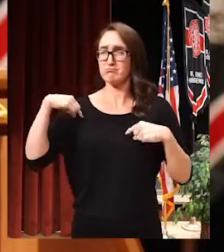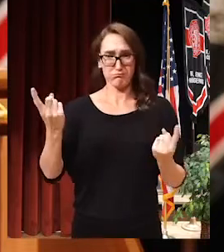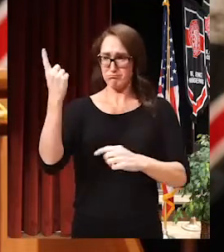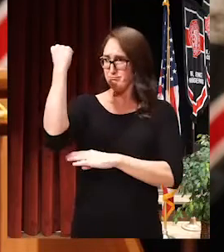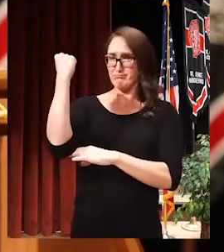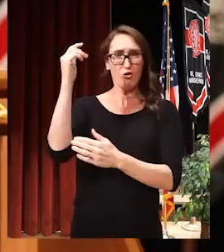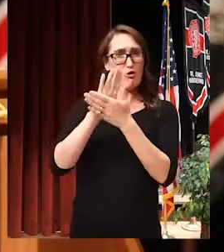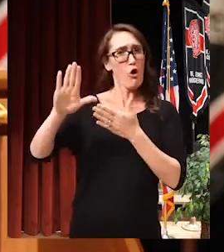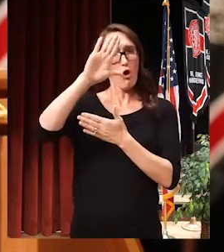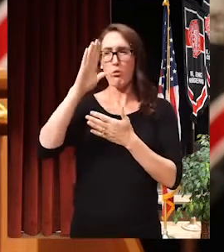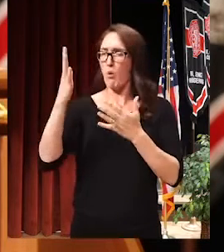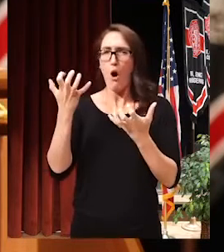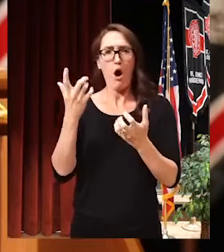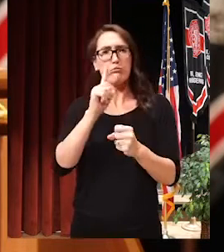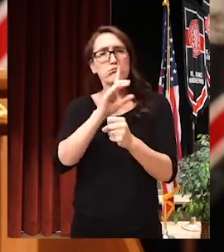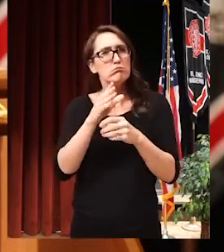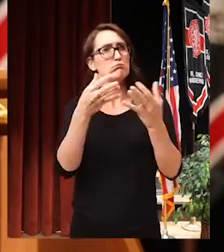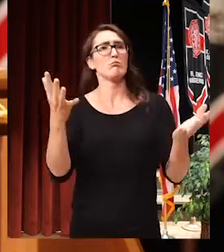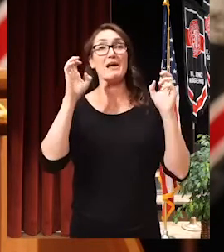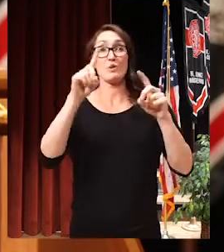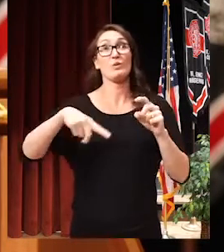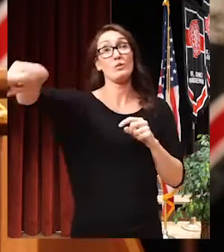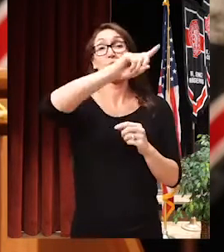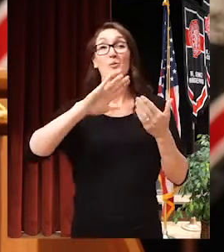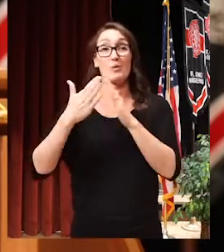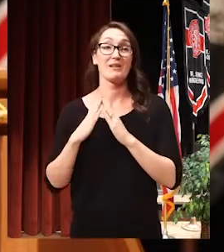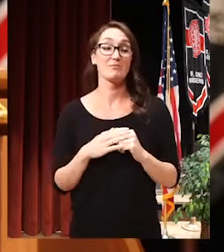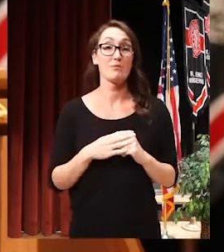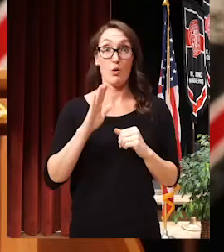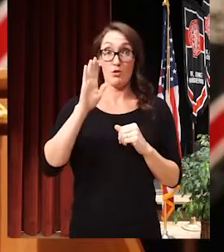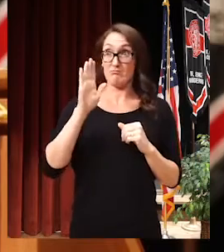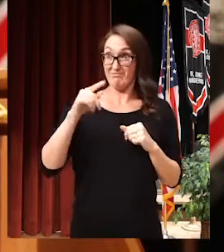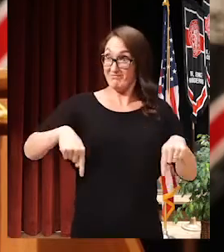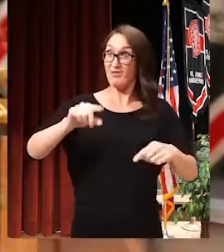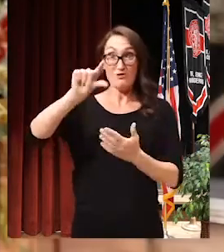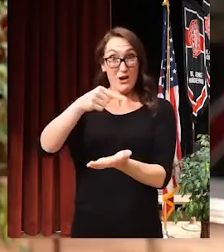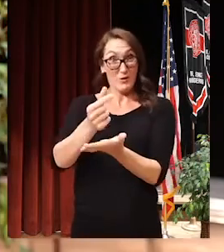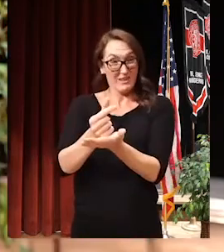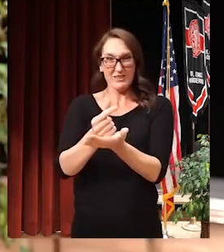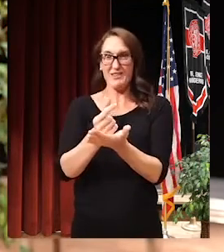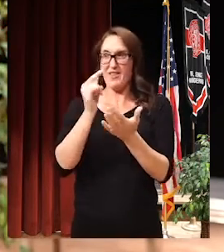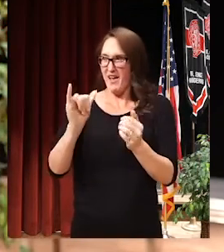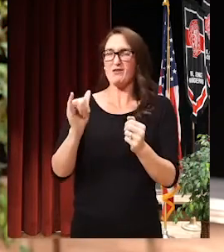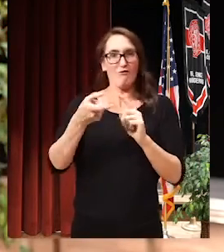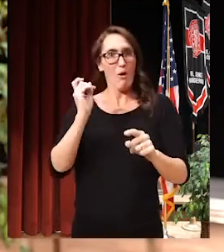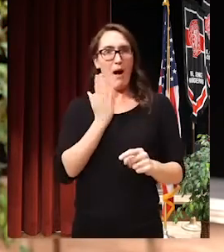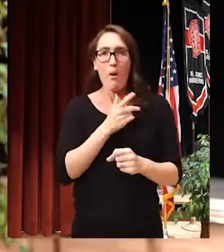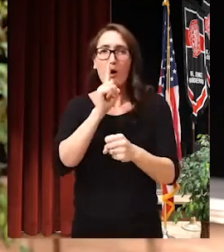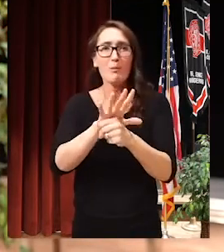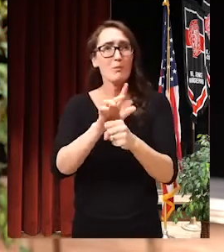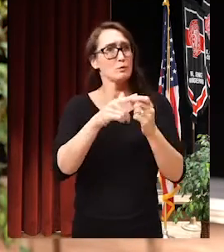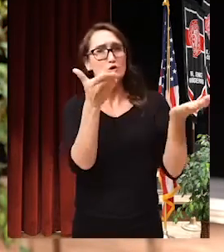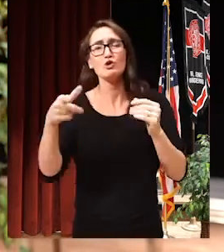to being a quality education to our community. Your graduation is the result of this commitment. You are now